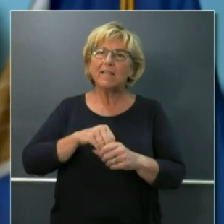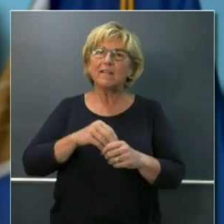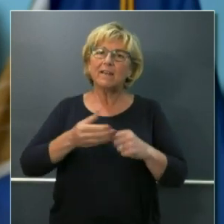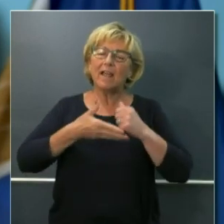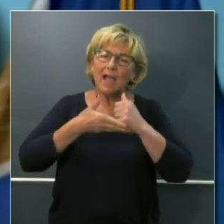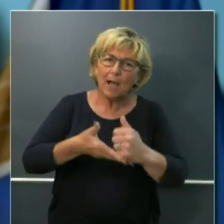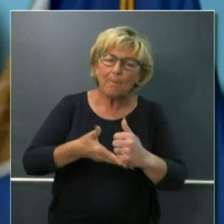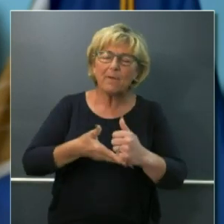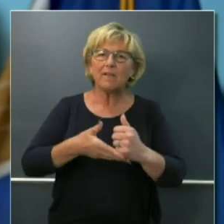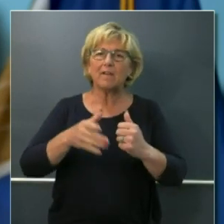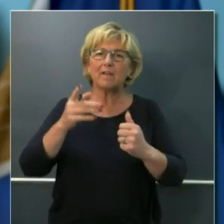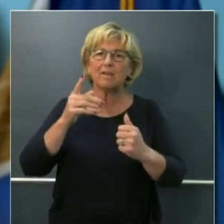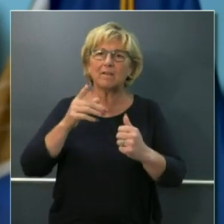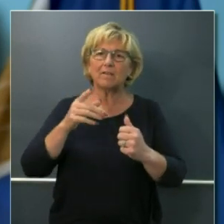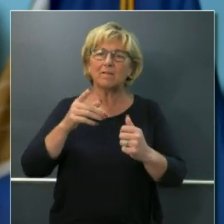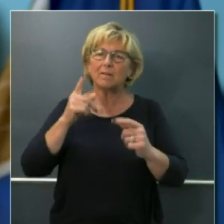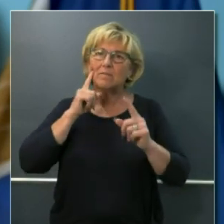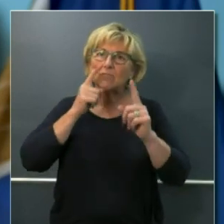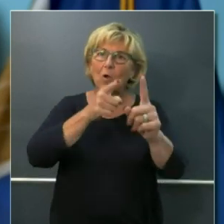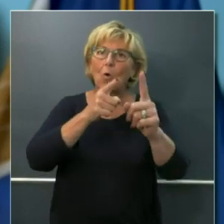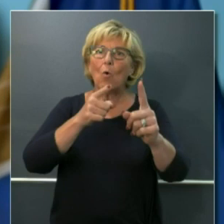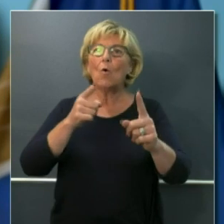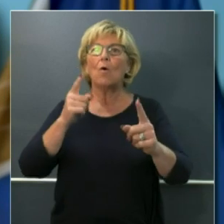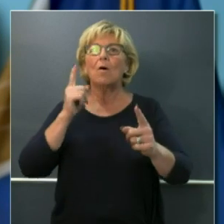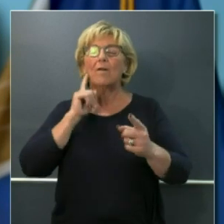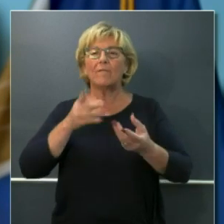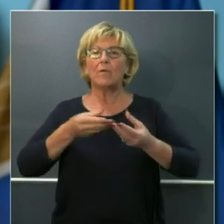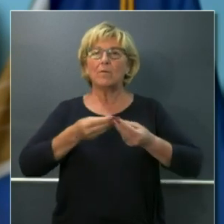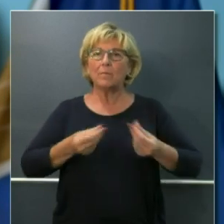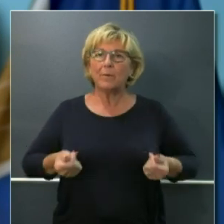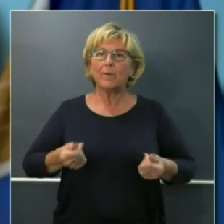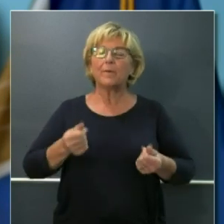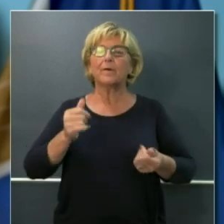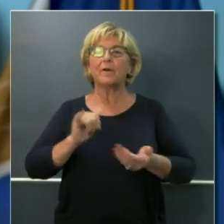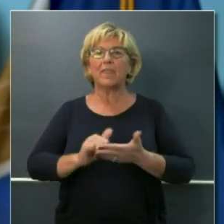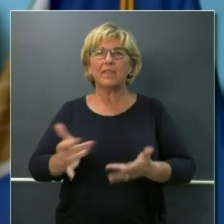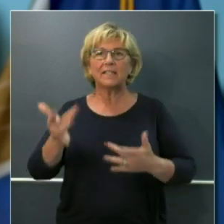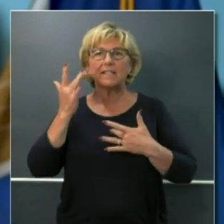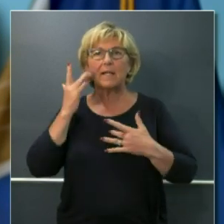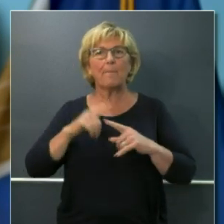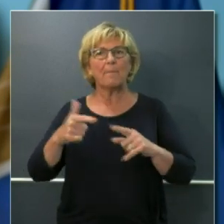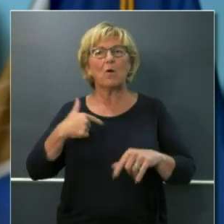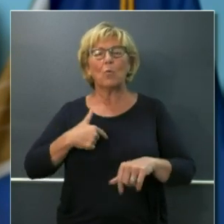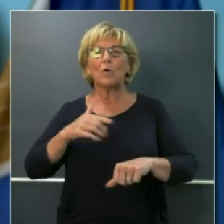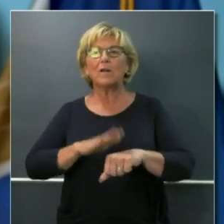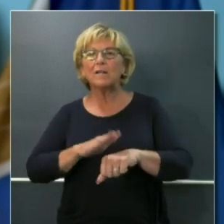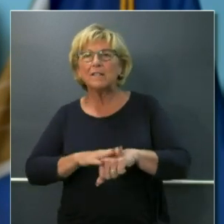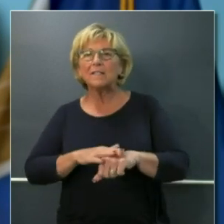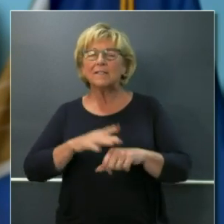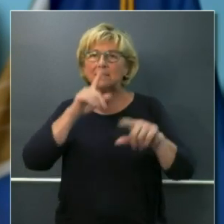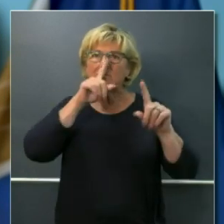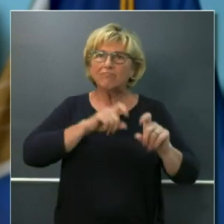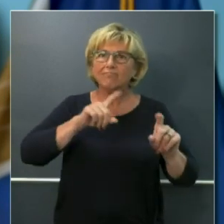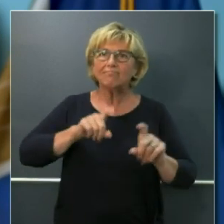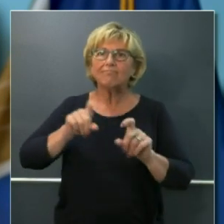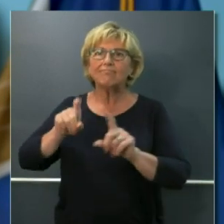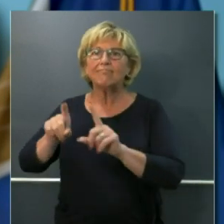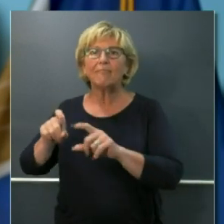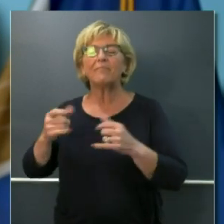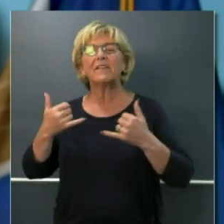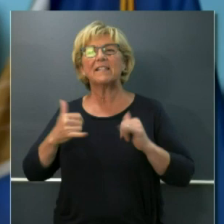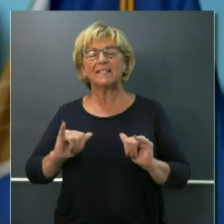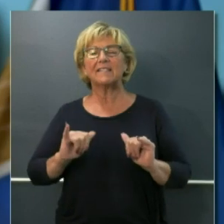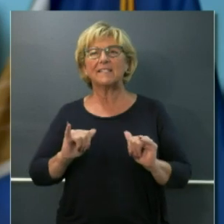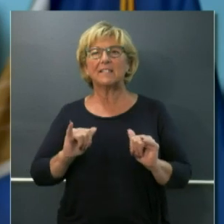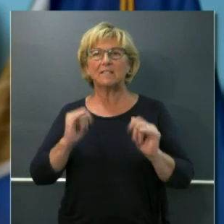therapeutic space, with, again, points of consideration, always caution in that space. But that's one of our other